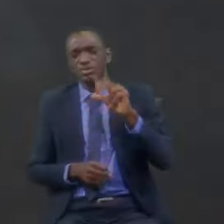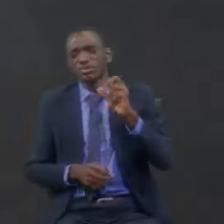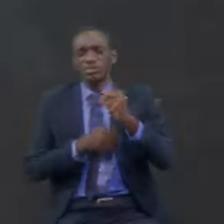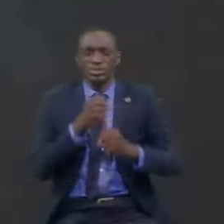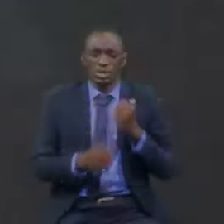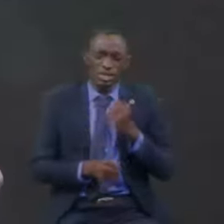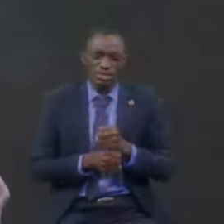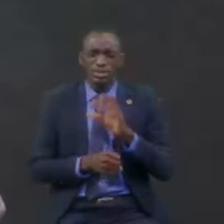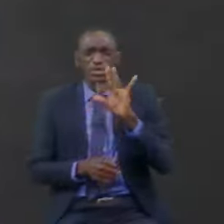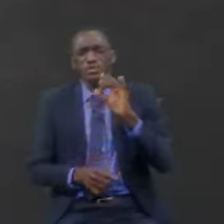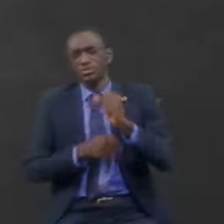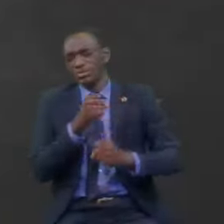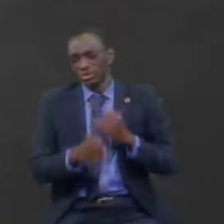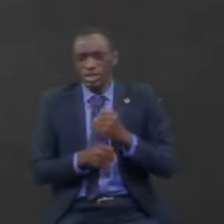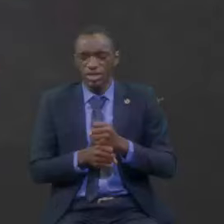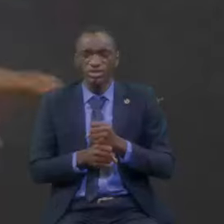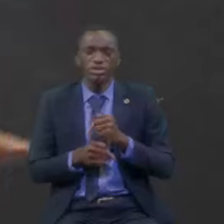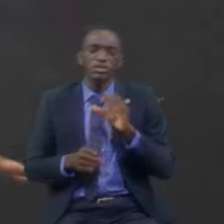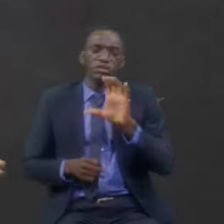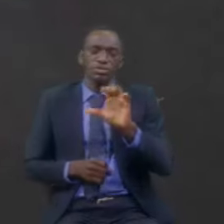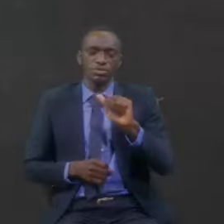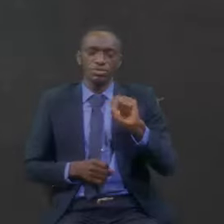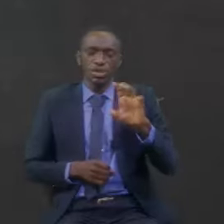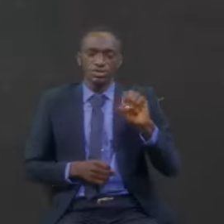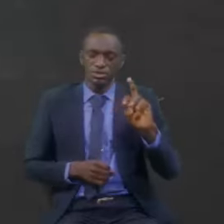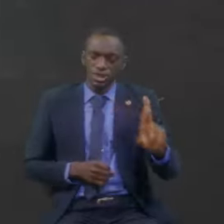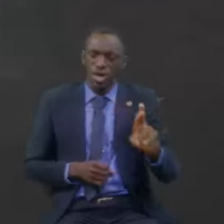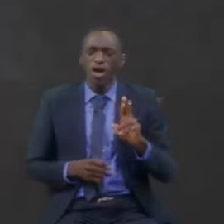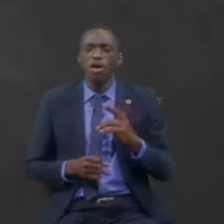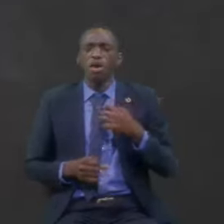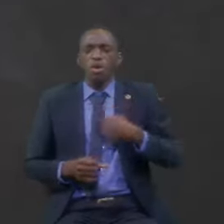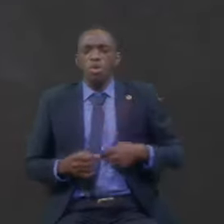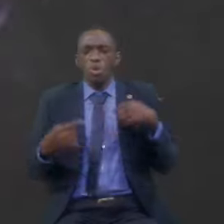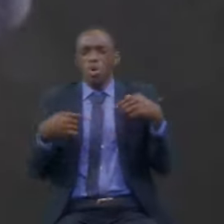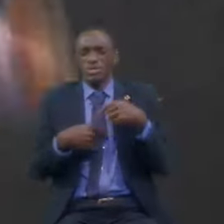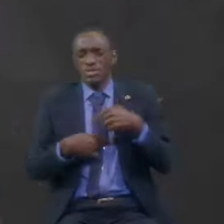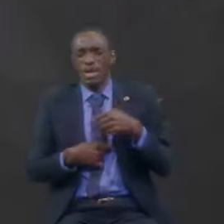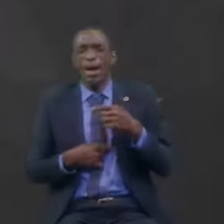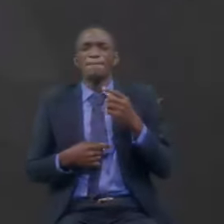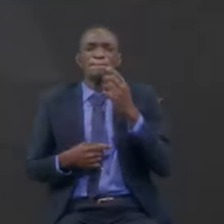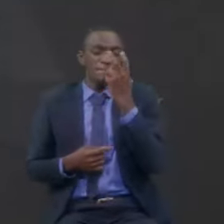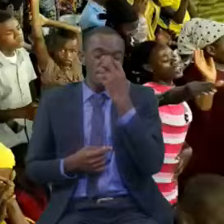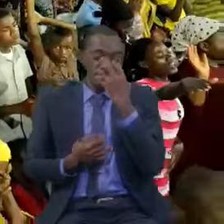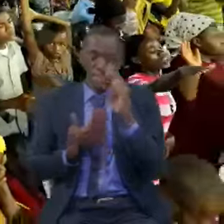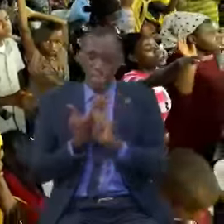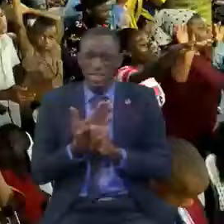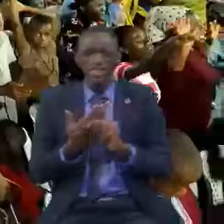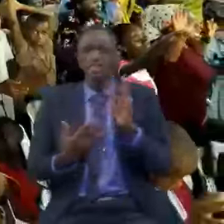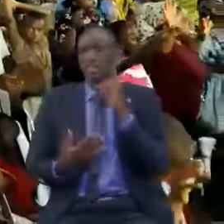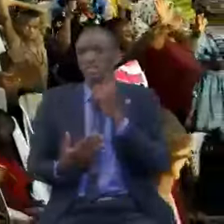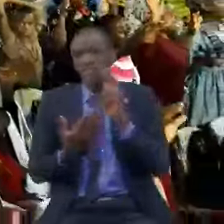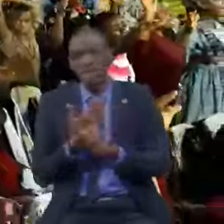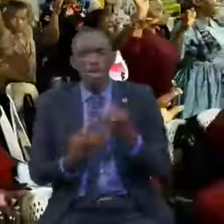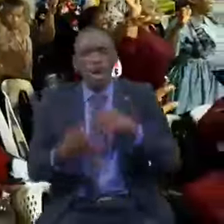cancer, ulcer, blindness, deafness, come out in Jesus'